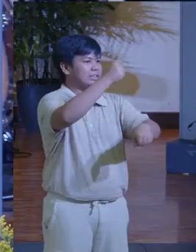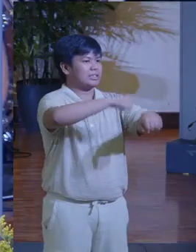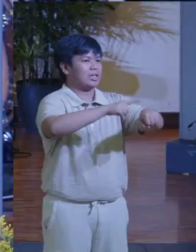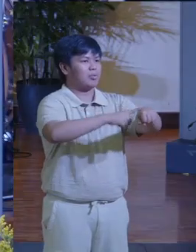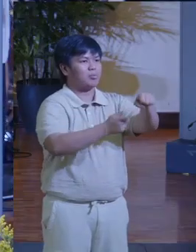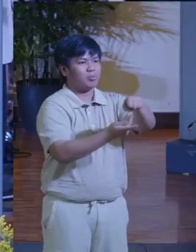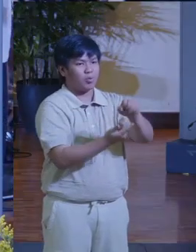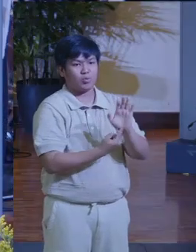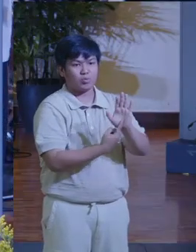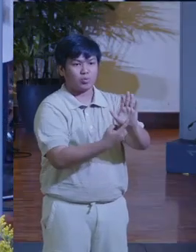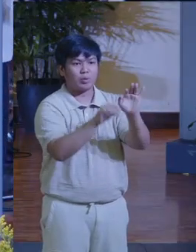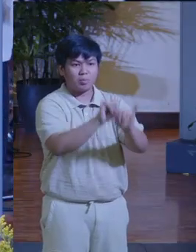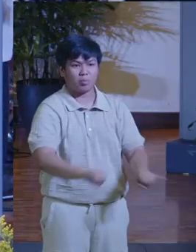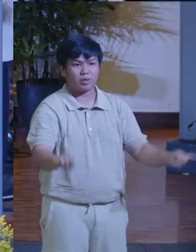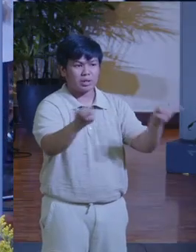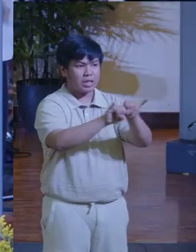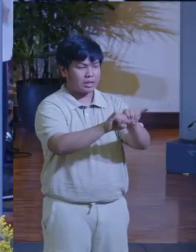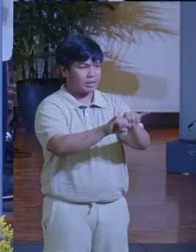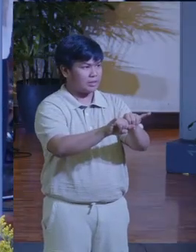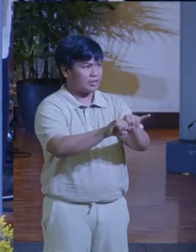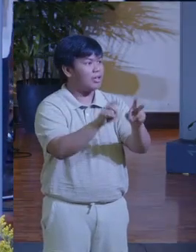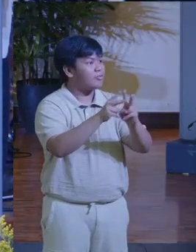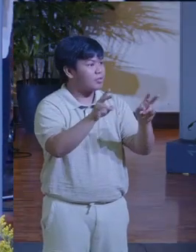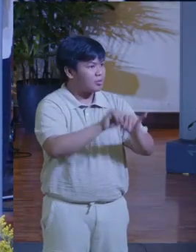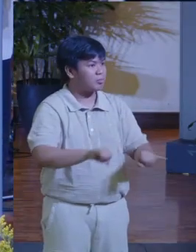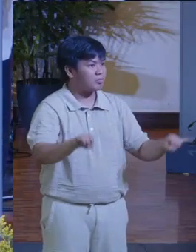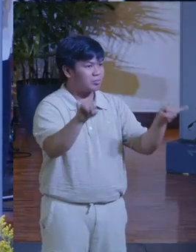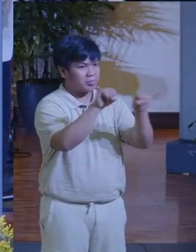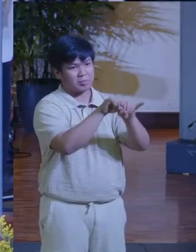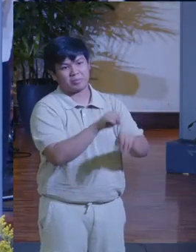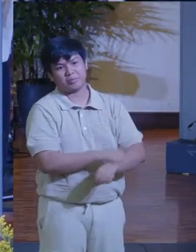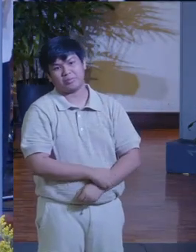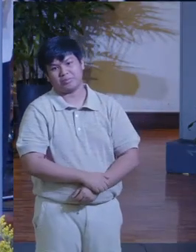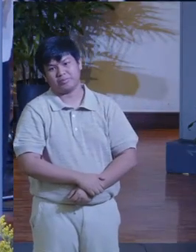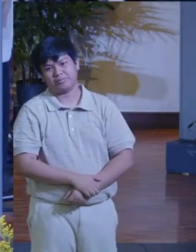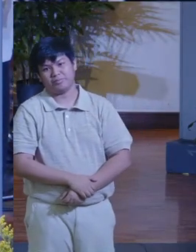inulit. Bakit? Kasi baka hindi nyo magets.